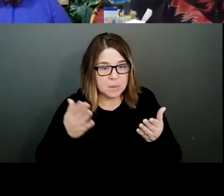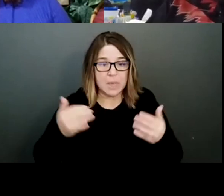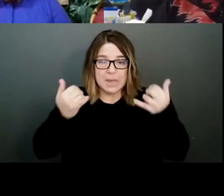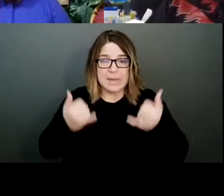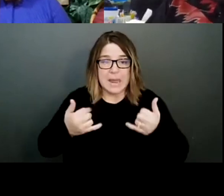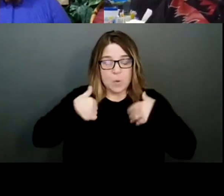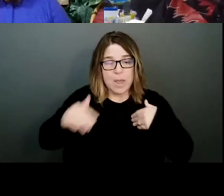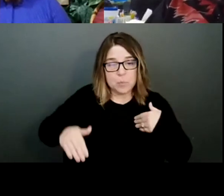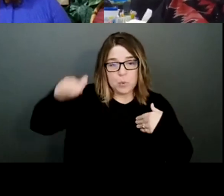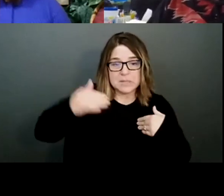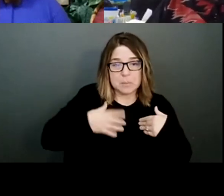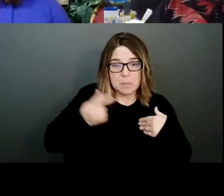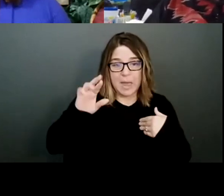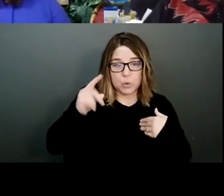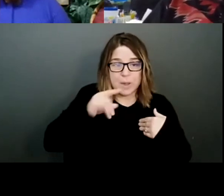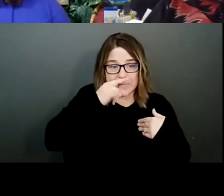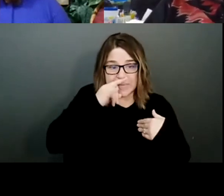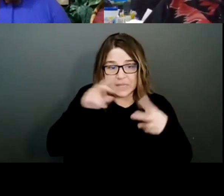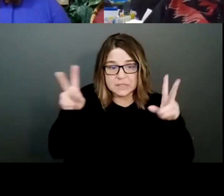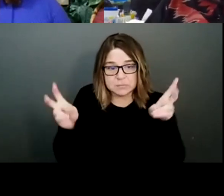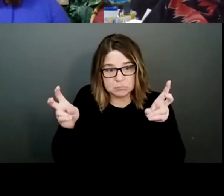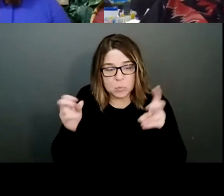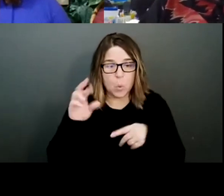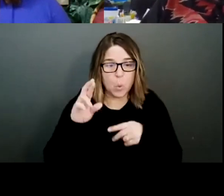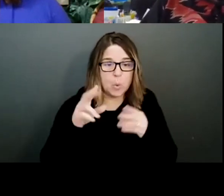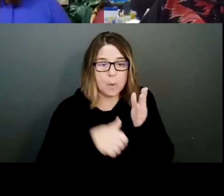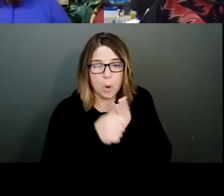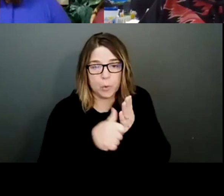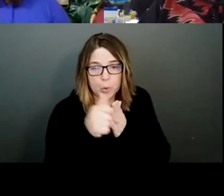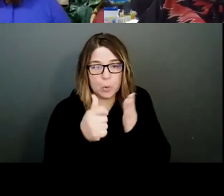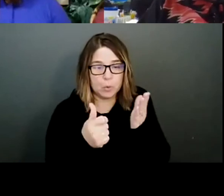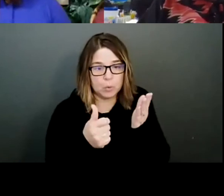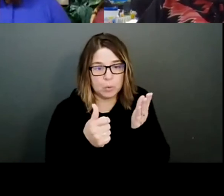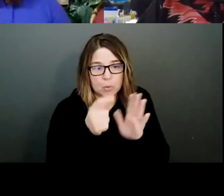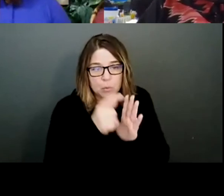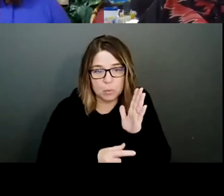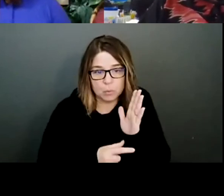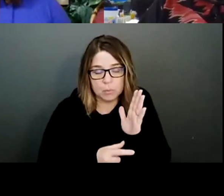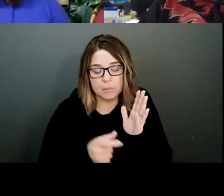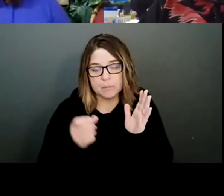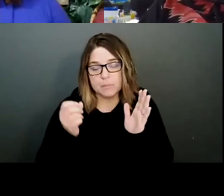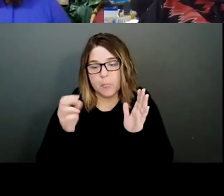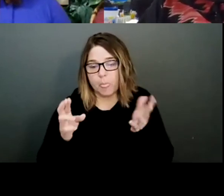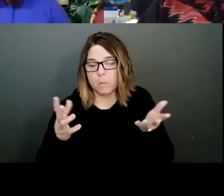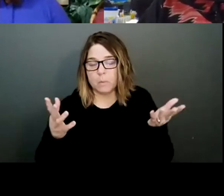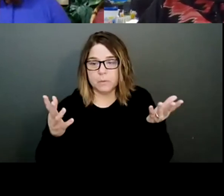that, you know, or in a magazine, or, you know, so it's more